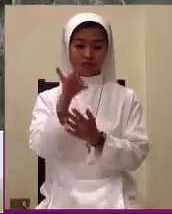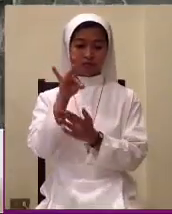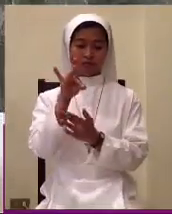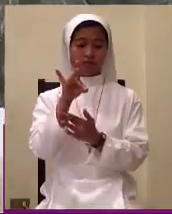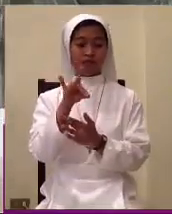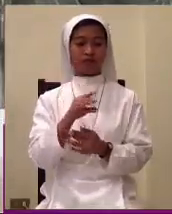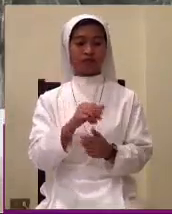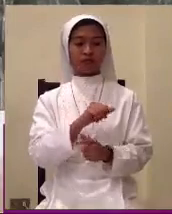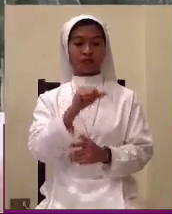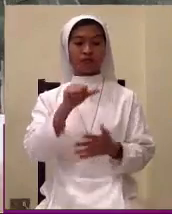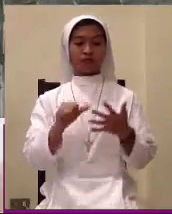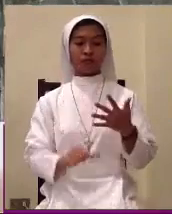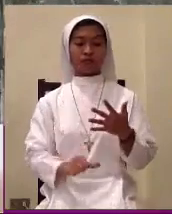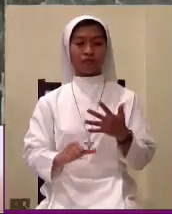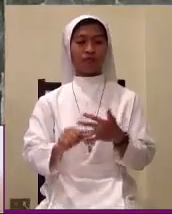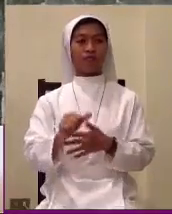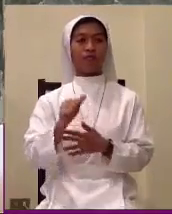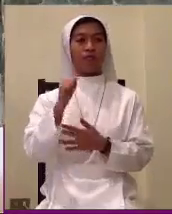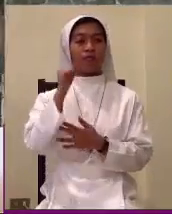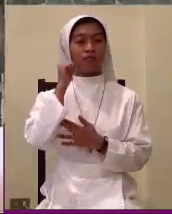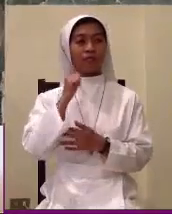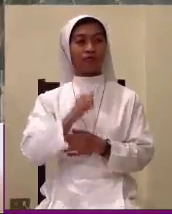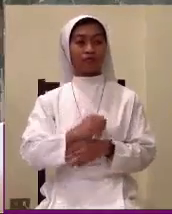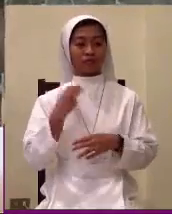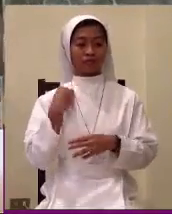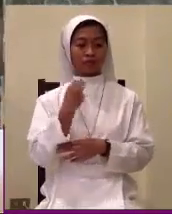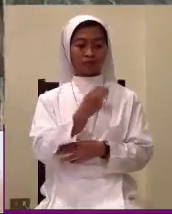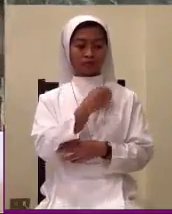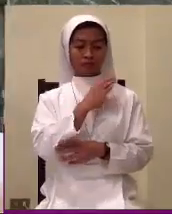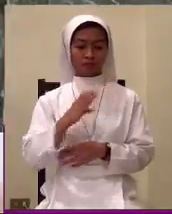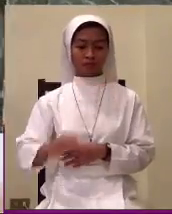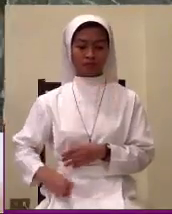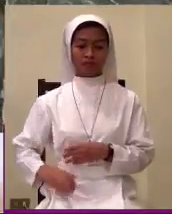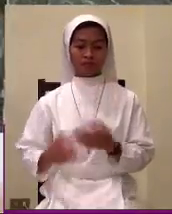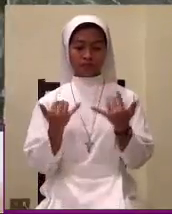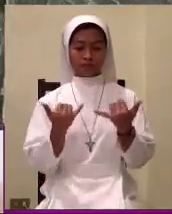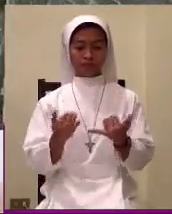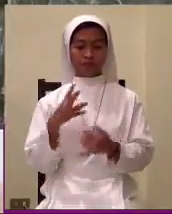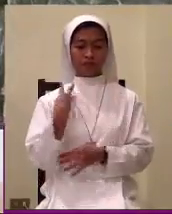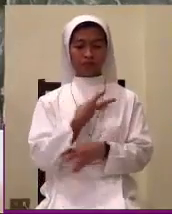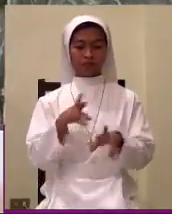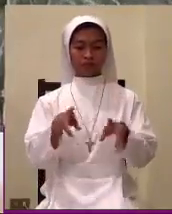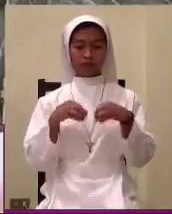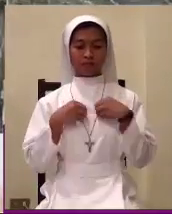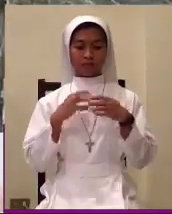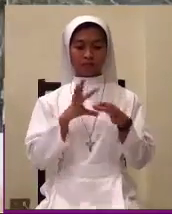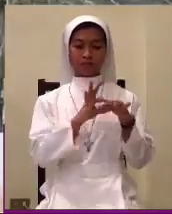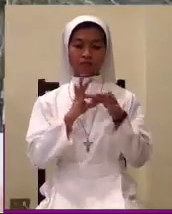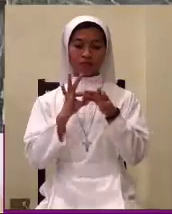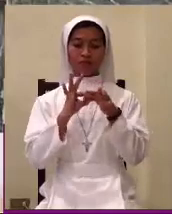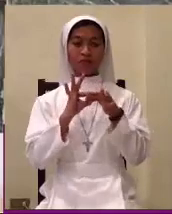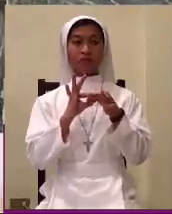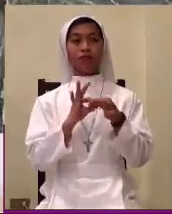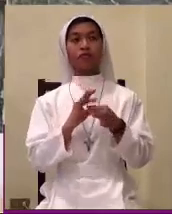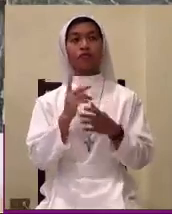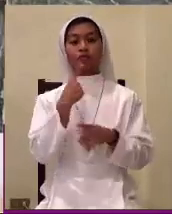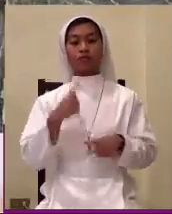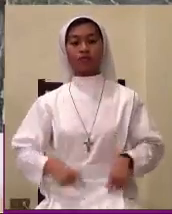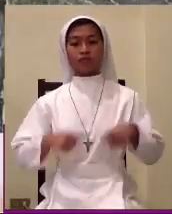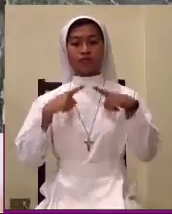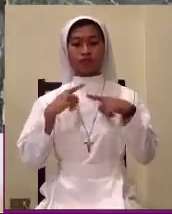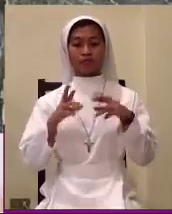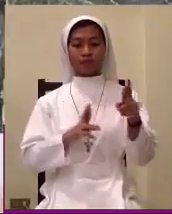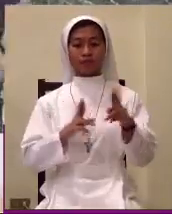Christ, in whose body and blood we have communion, who lives and reigns forever and